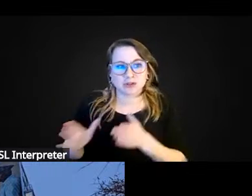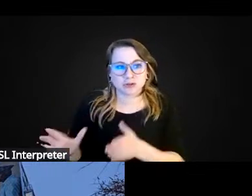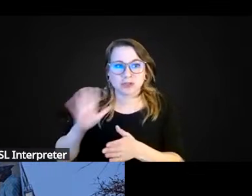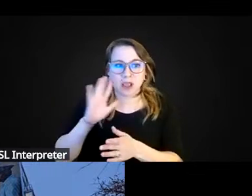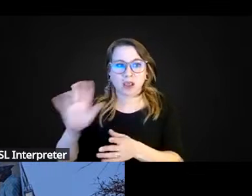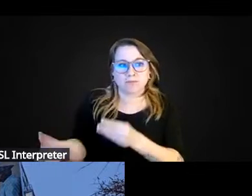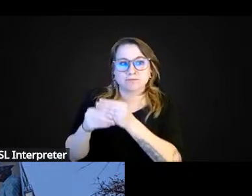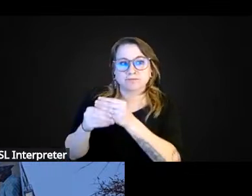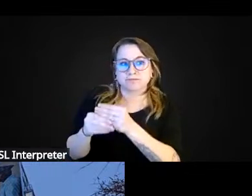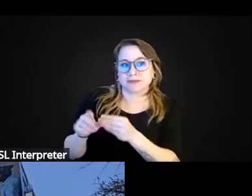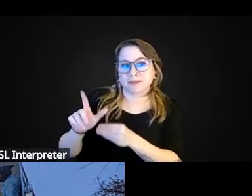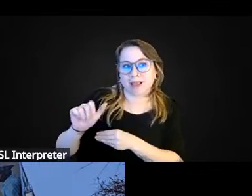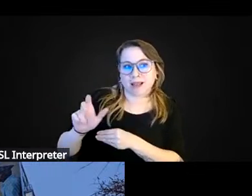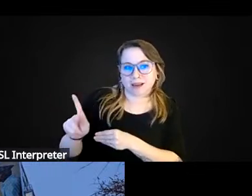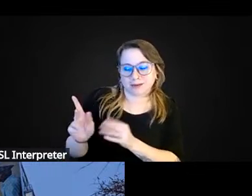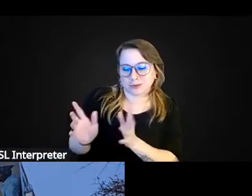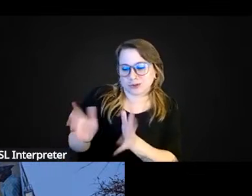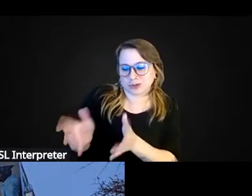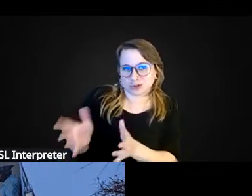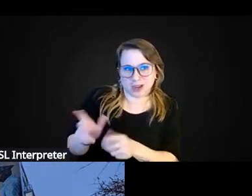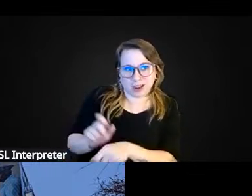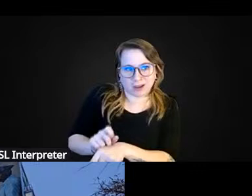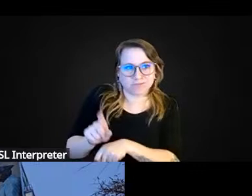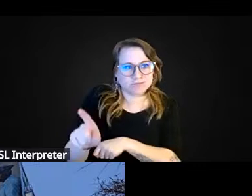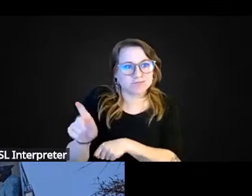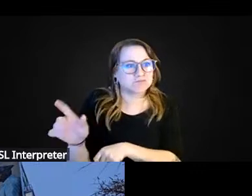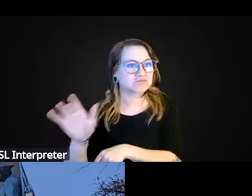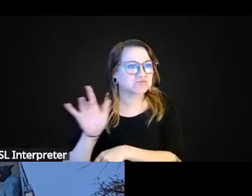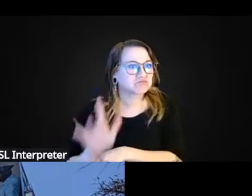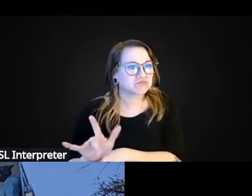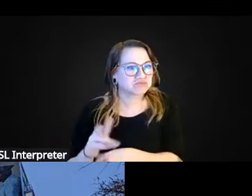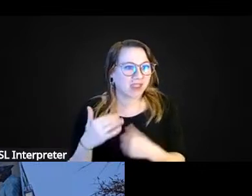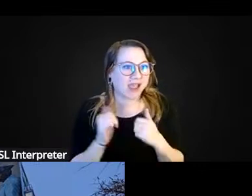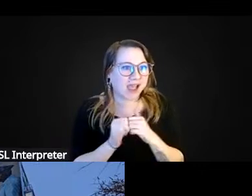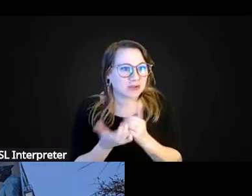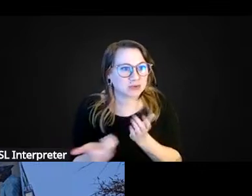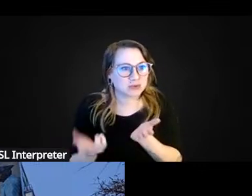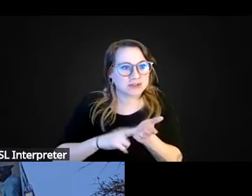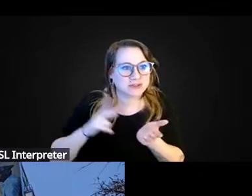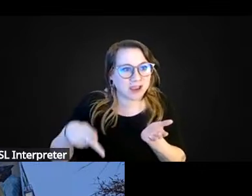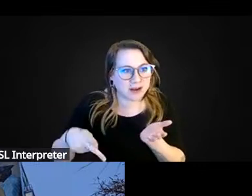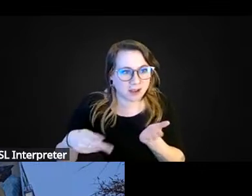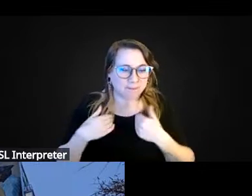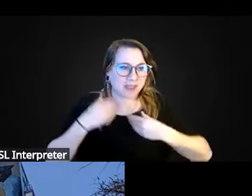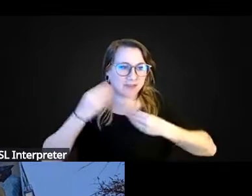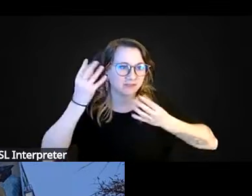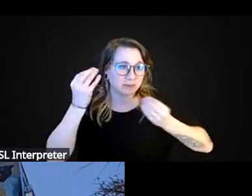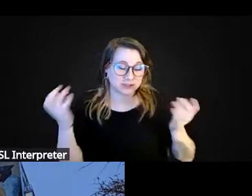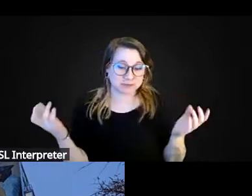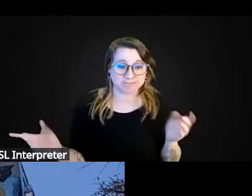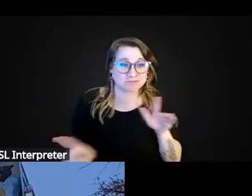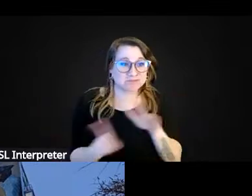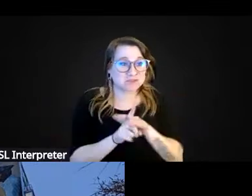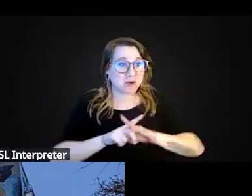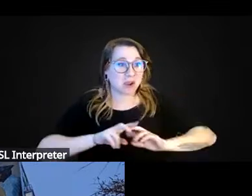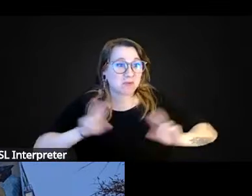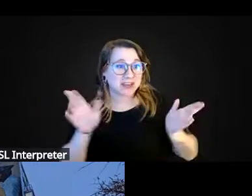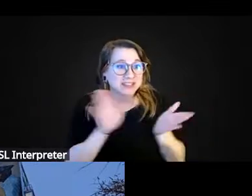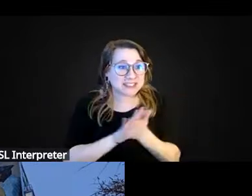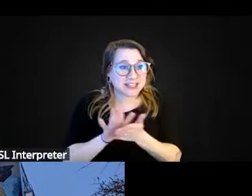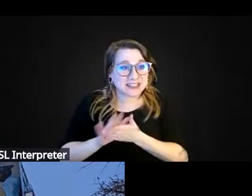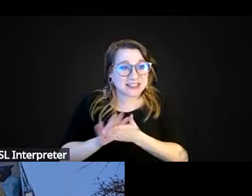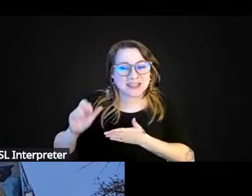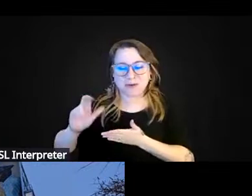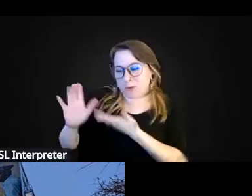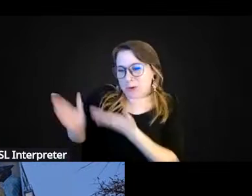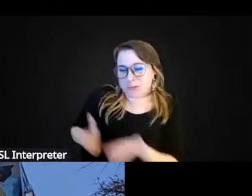chat in a little bit just so that you all know how to sign up. So come ready to clean, or at least do some spring cleaning and come